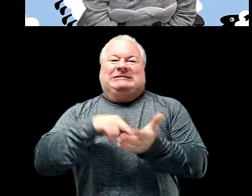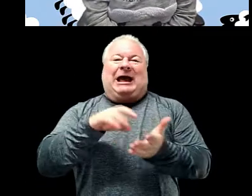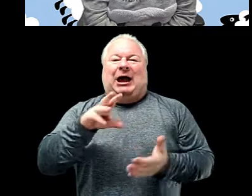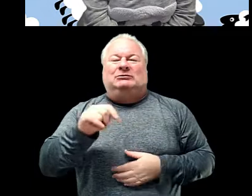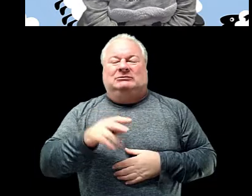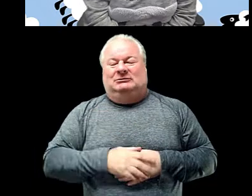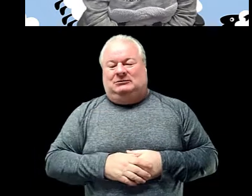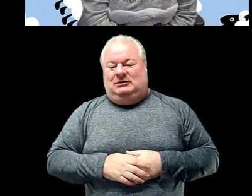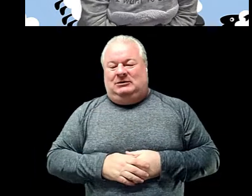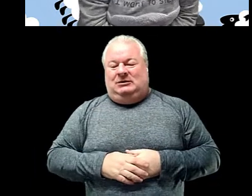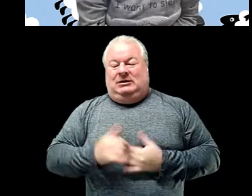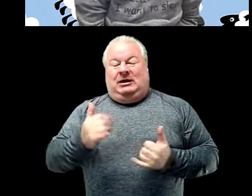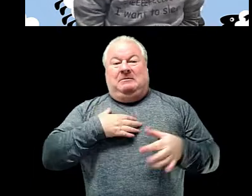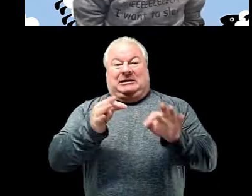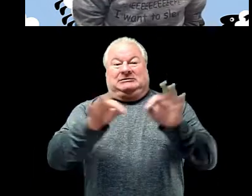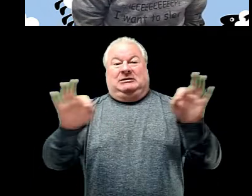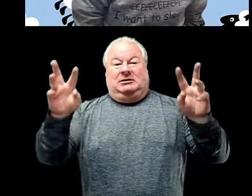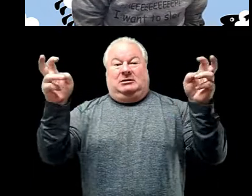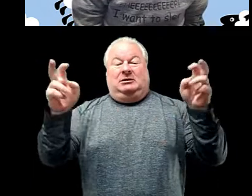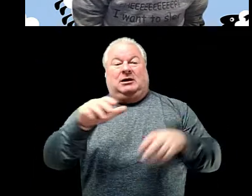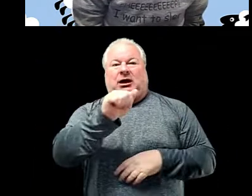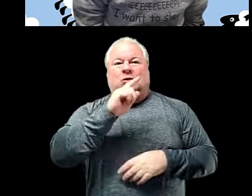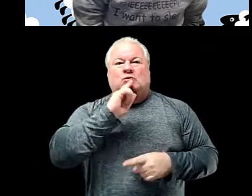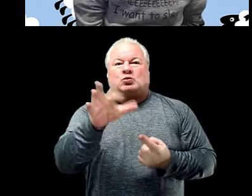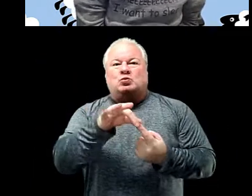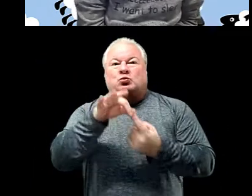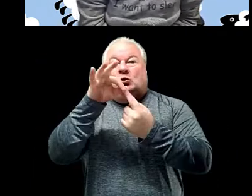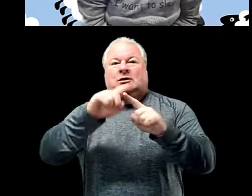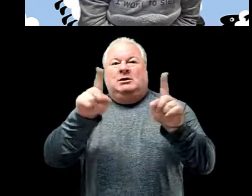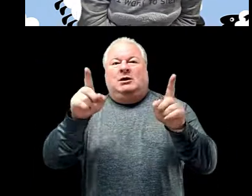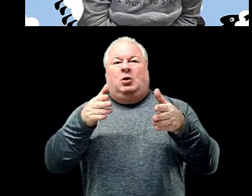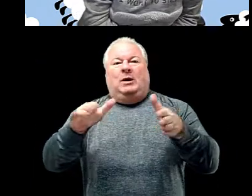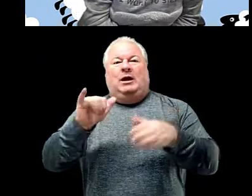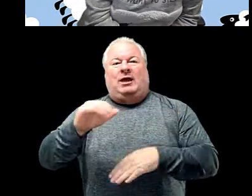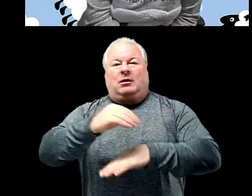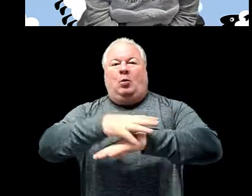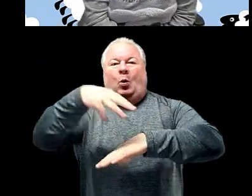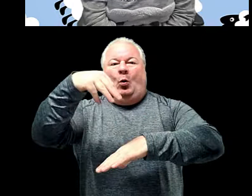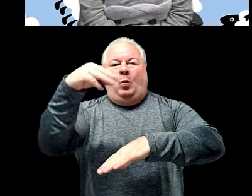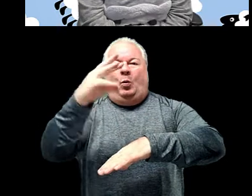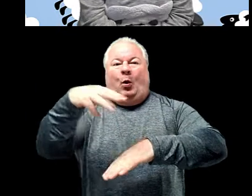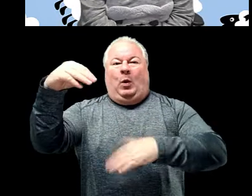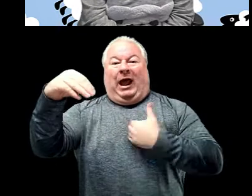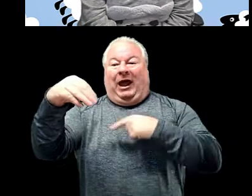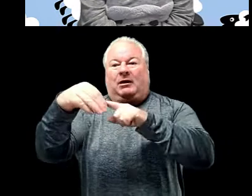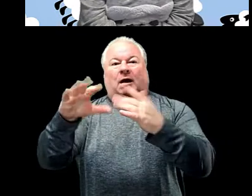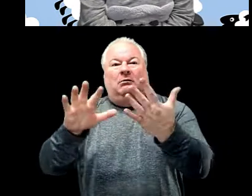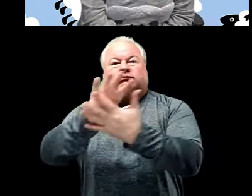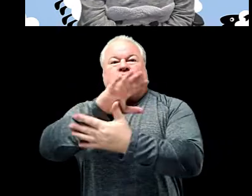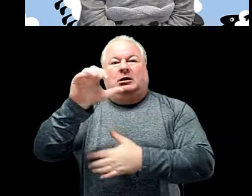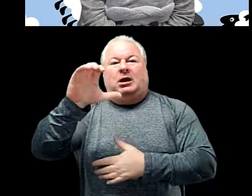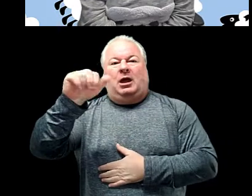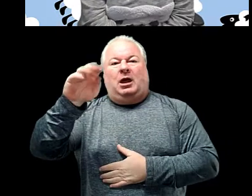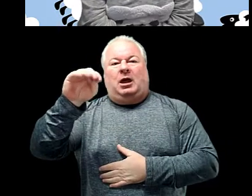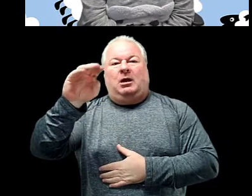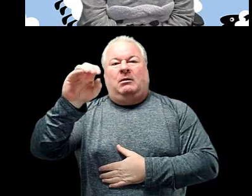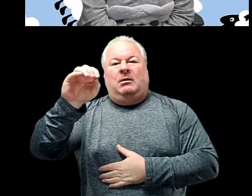for camouflage. A unique way an octopus uses camouflage is